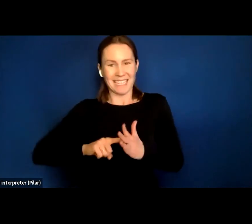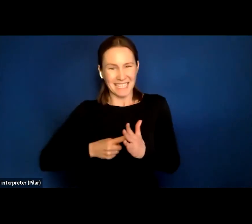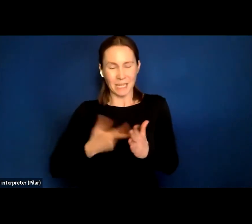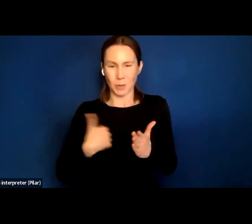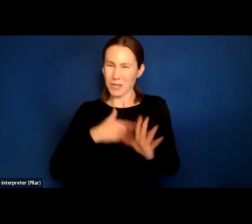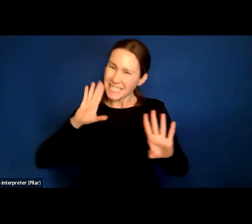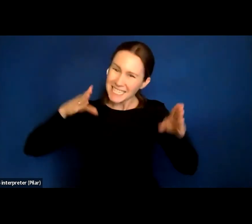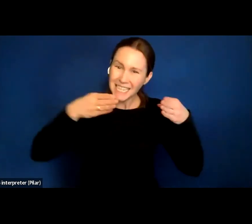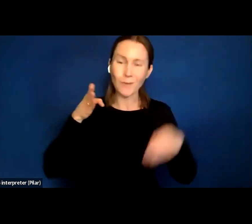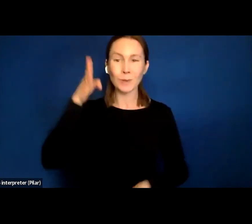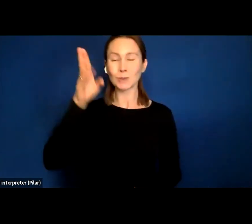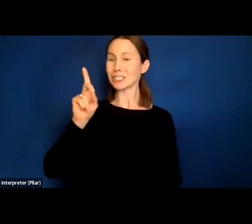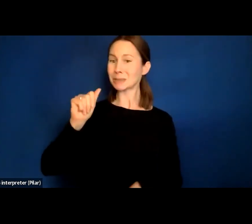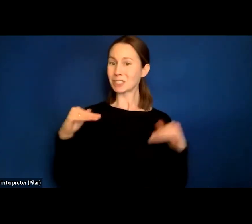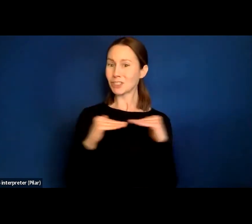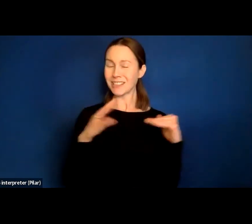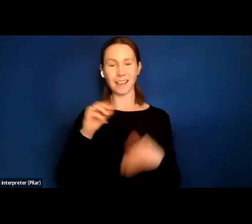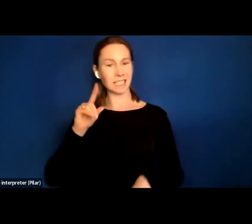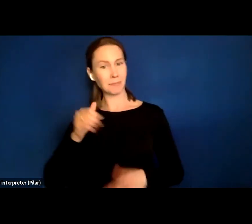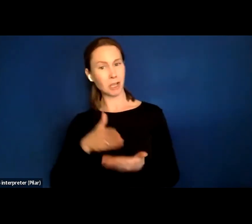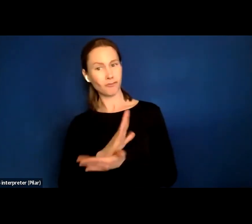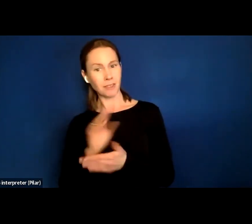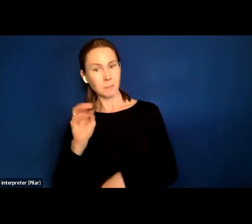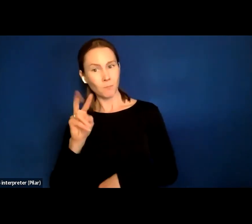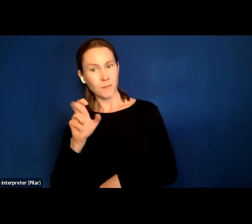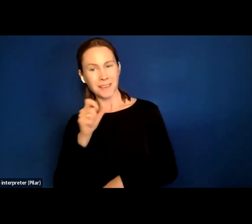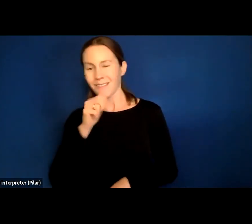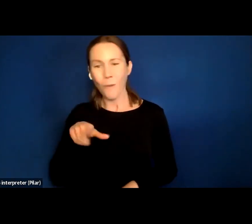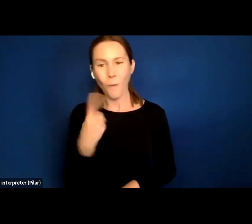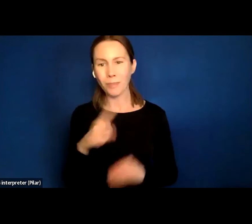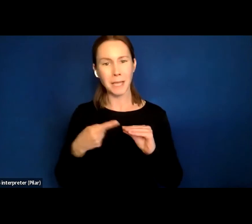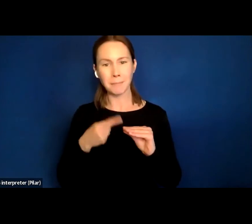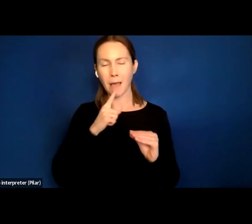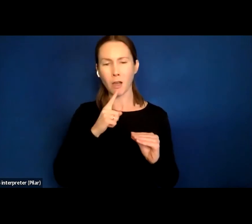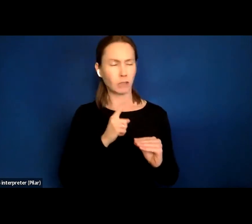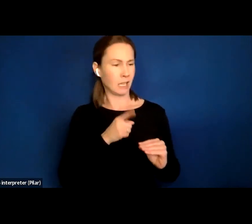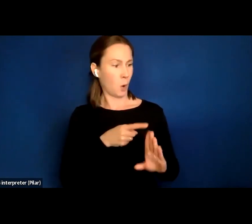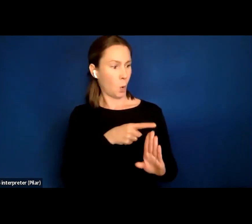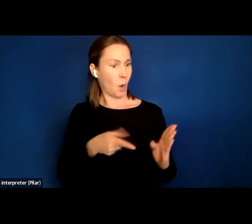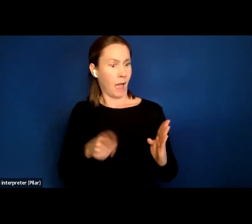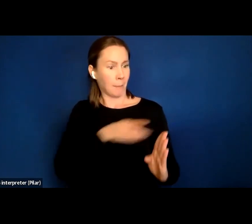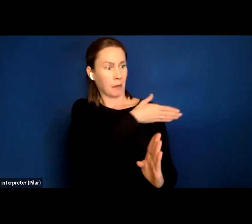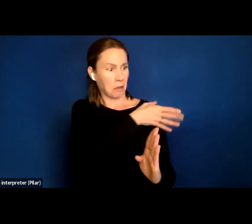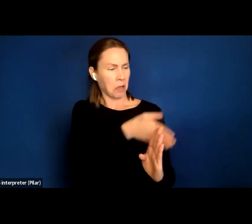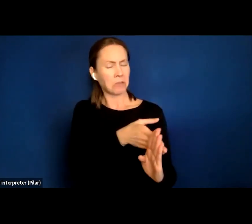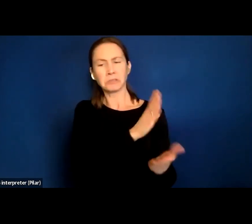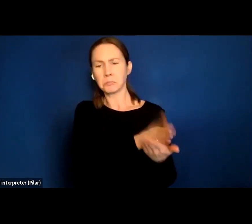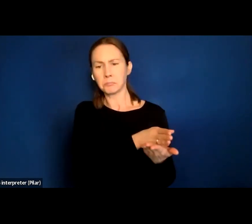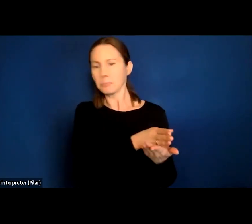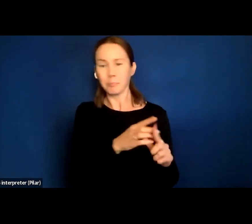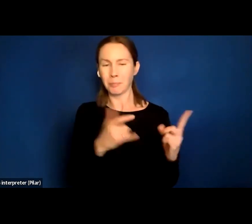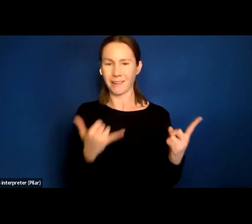disability justice and disability rights movements are not just about upending what was there, but have the freedom